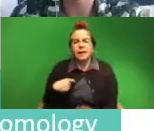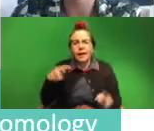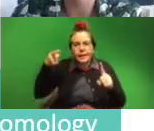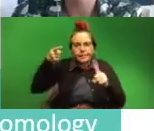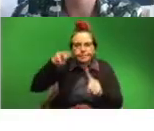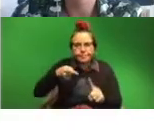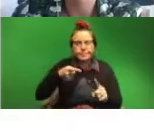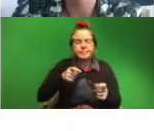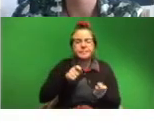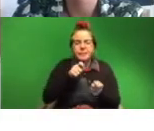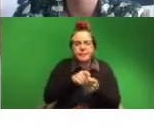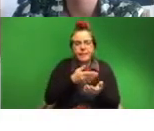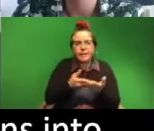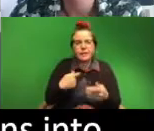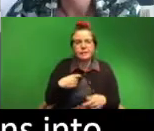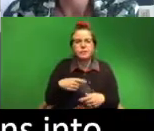of different things. Whoop.